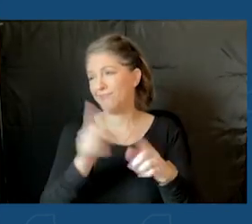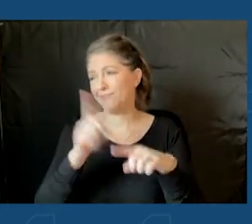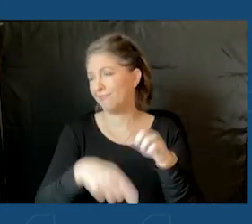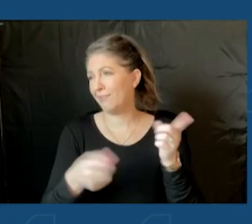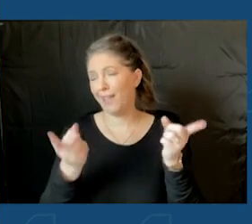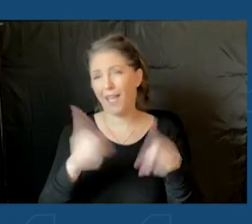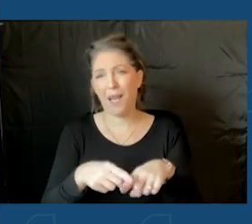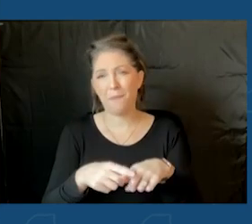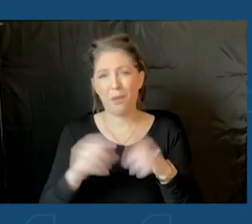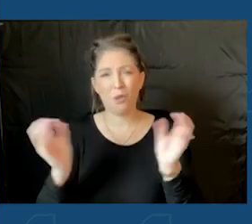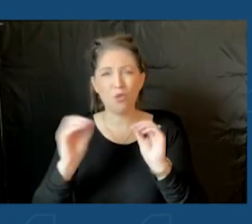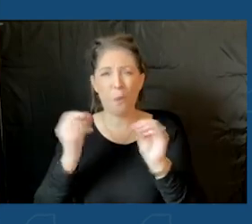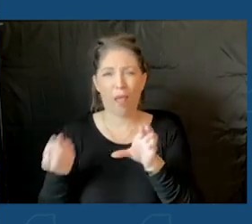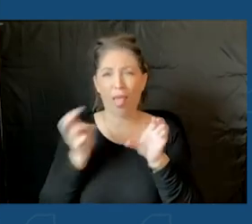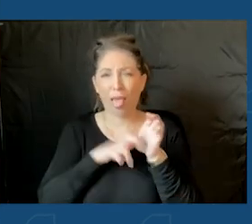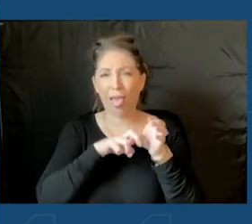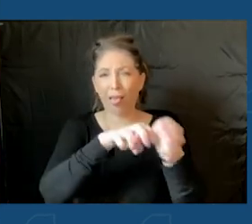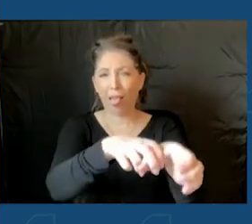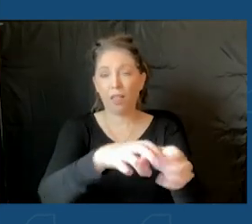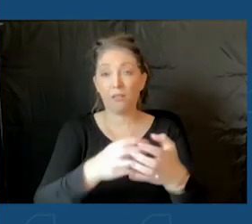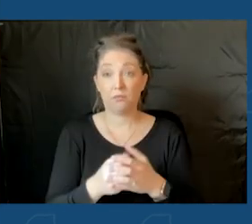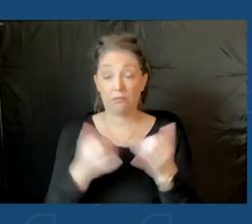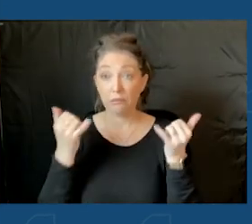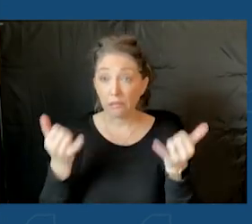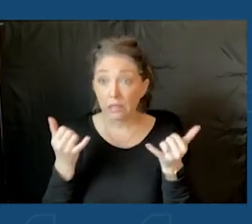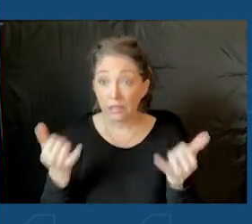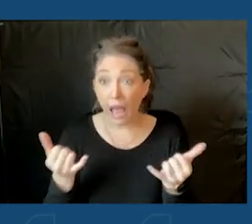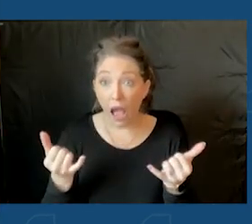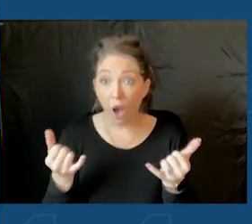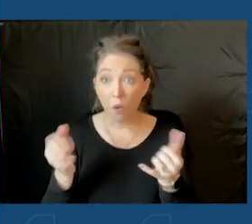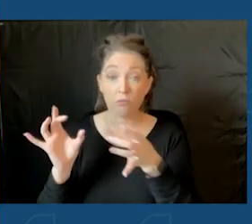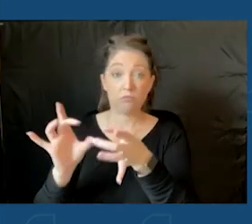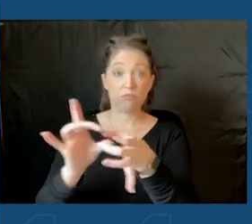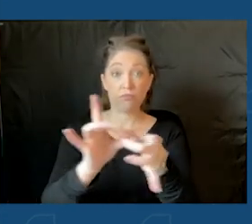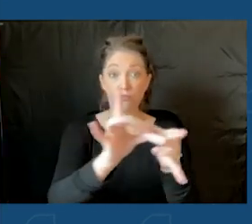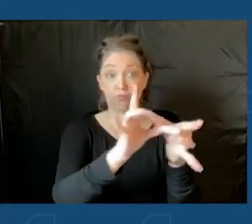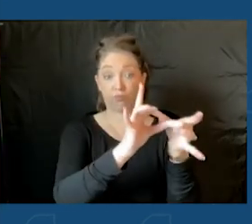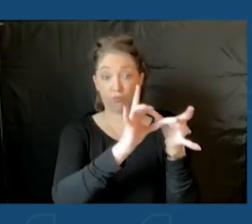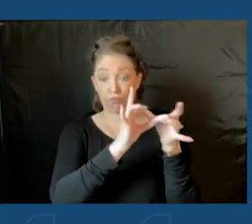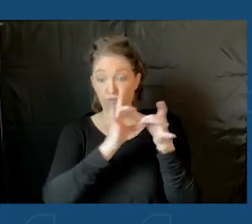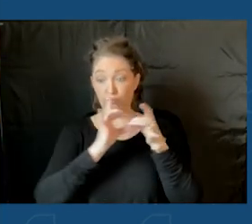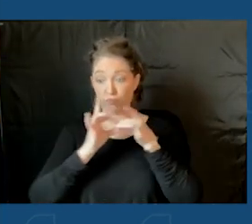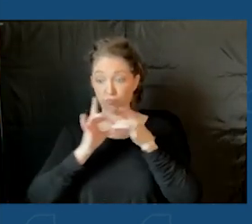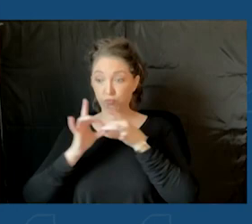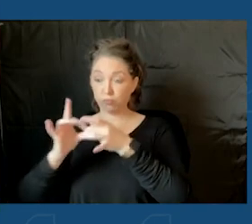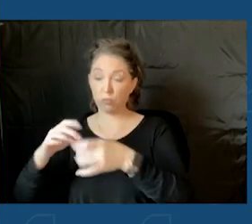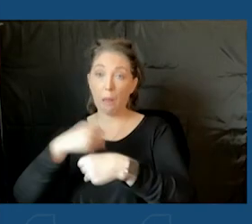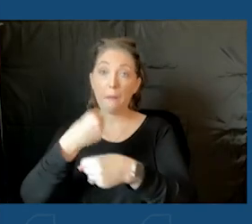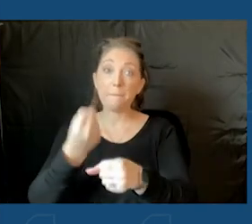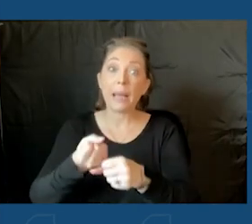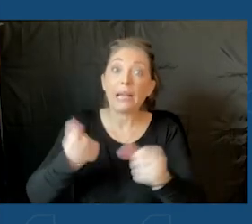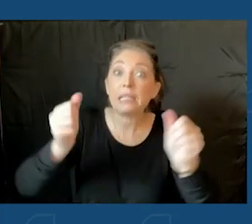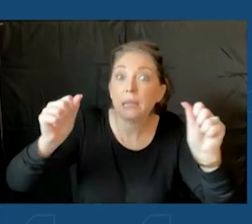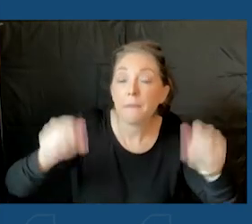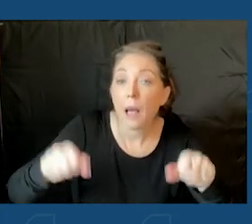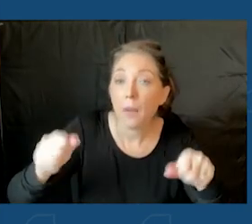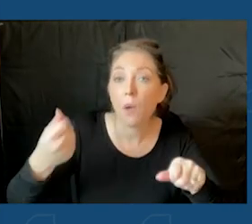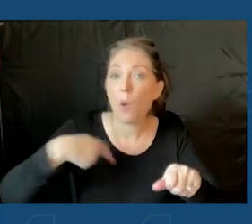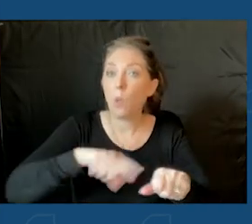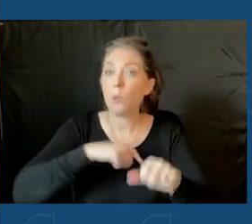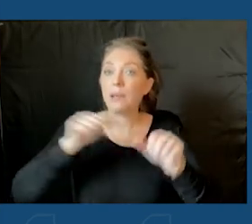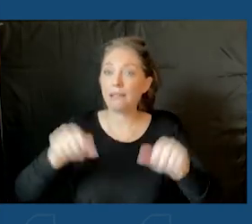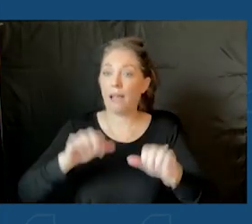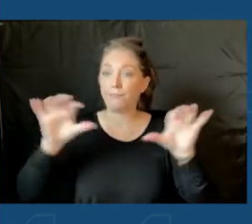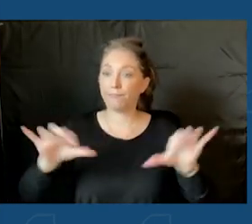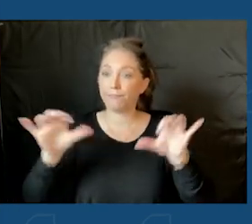ridership. And we look at it now as it connects all of our terminals. It makes it possible that we can do the kind of renovation and